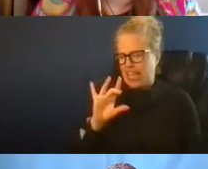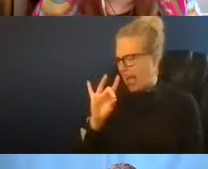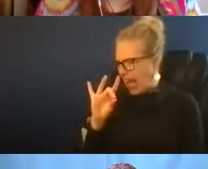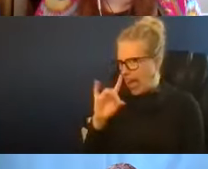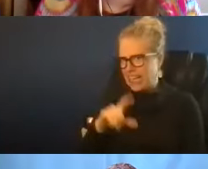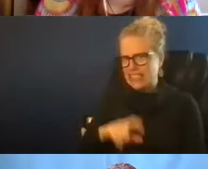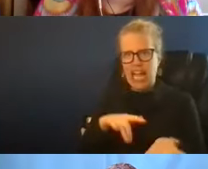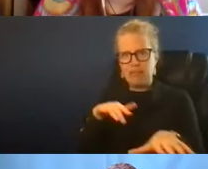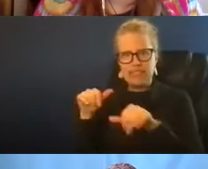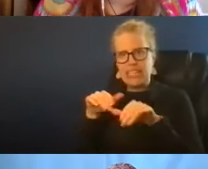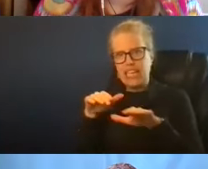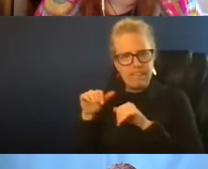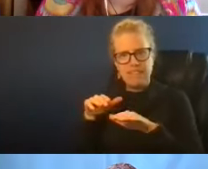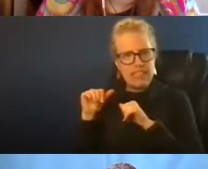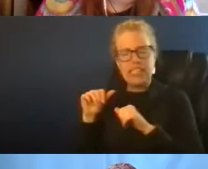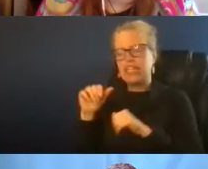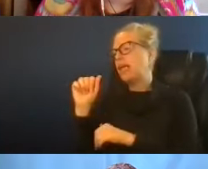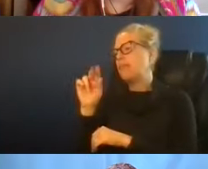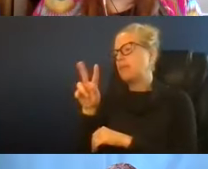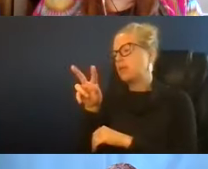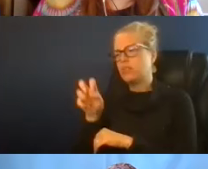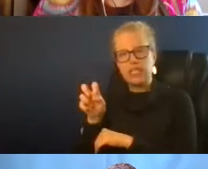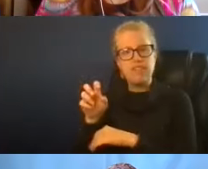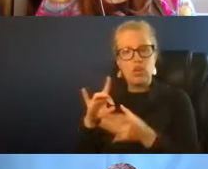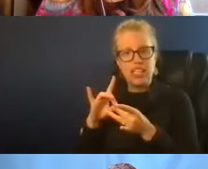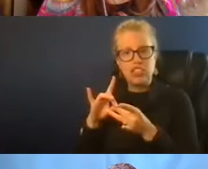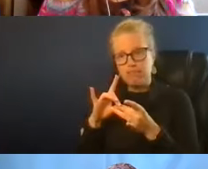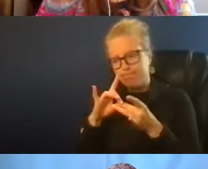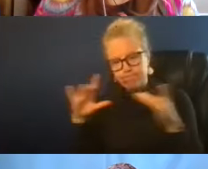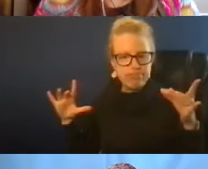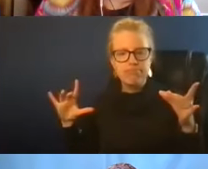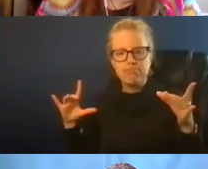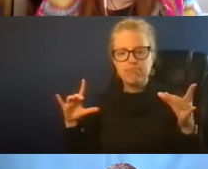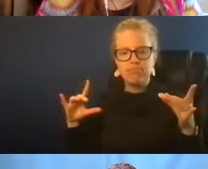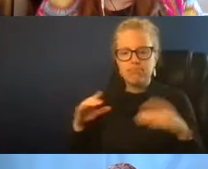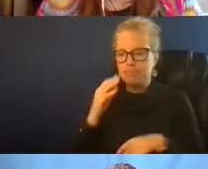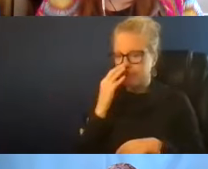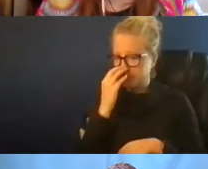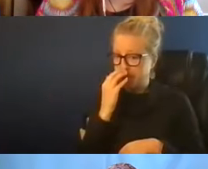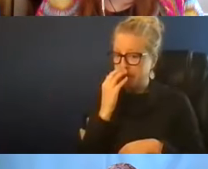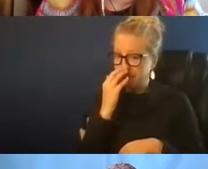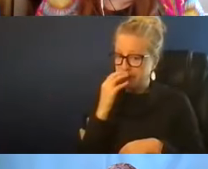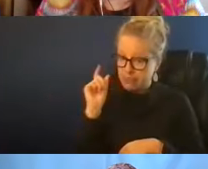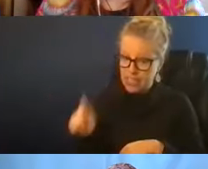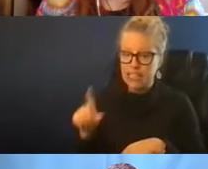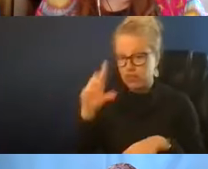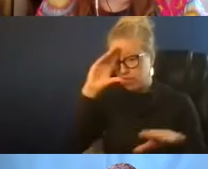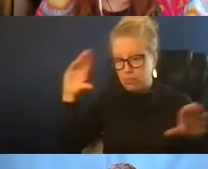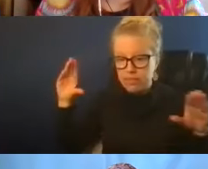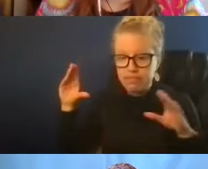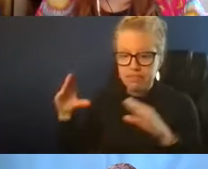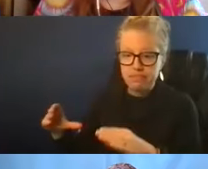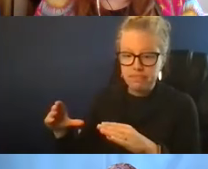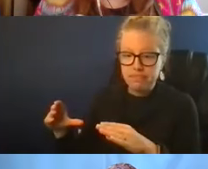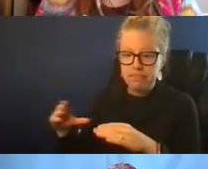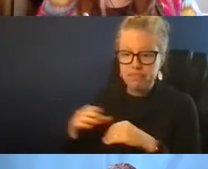times to leave an abusive relationship forever. Yes, we have to be survivor centered. And that's